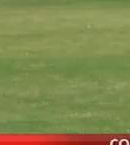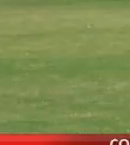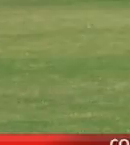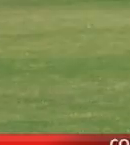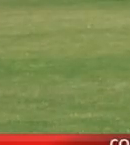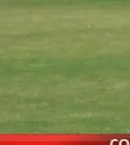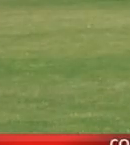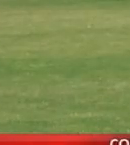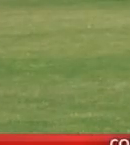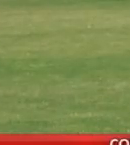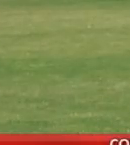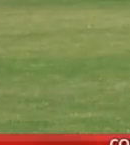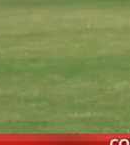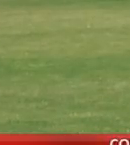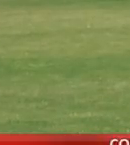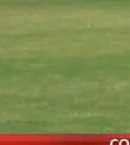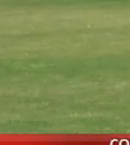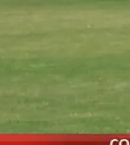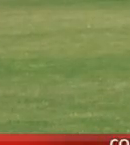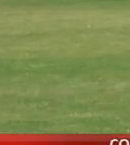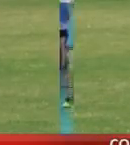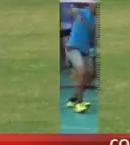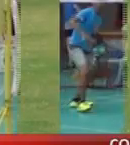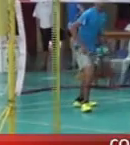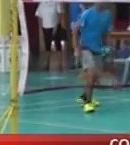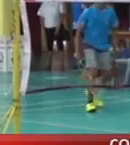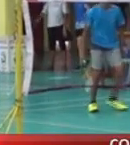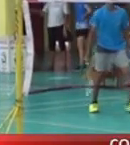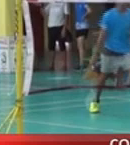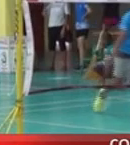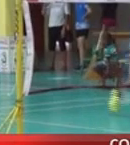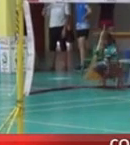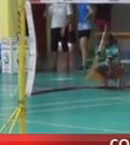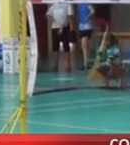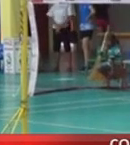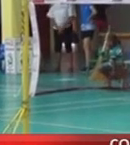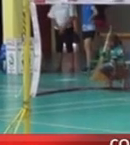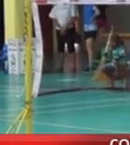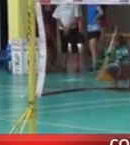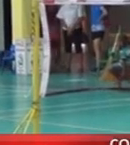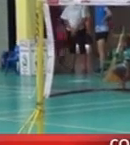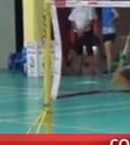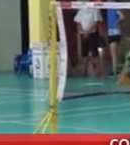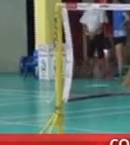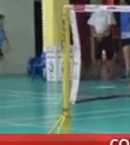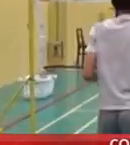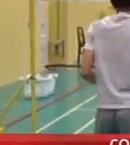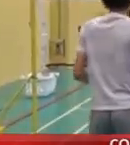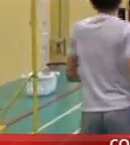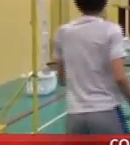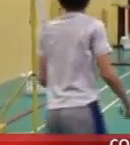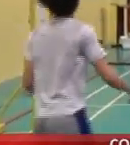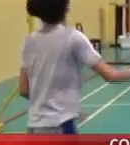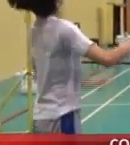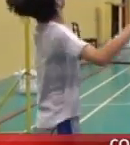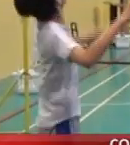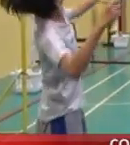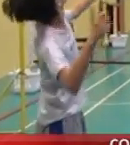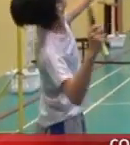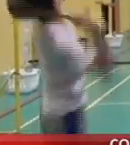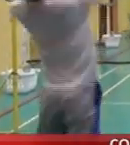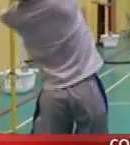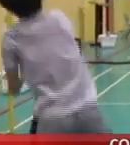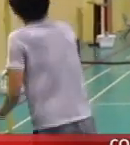Coming up briefly in sports tonight, schools cricket bowled out by COVID-19 impact. And badminton also feels coronavirus